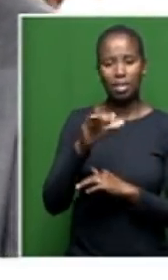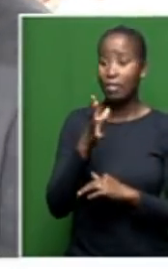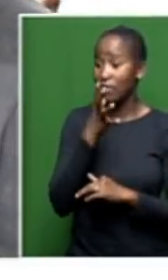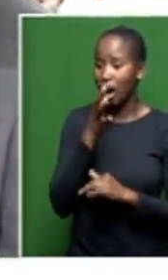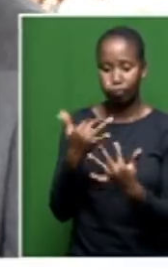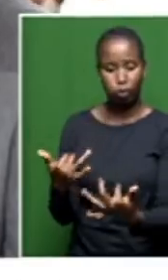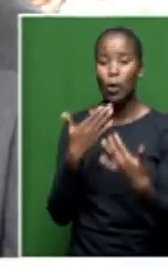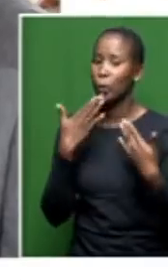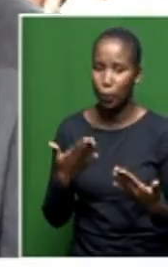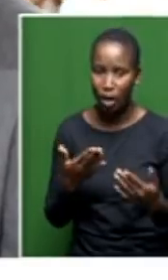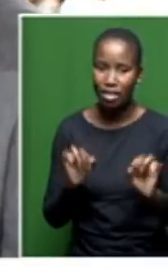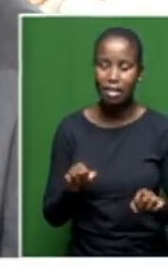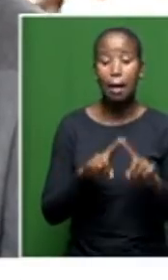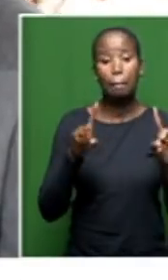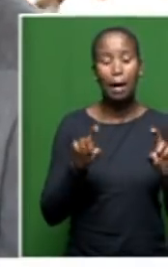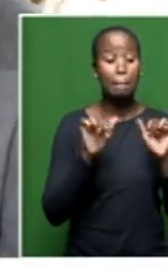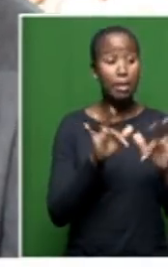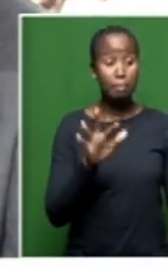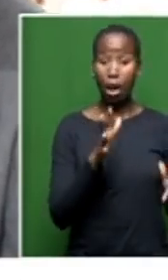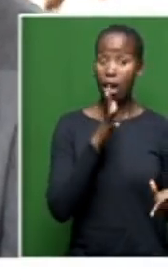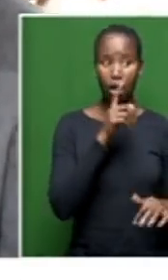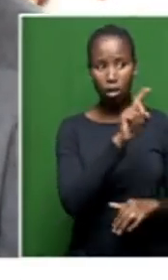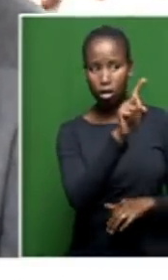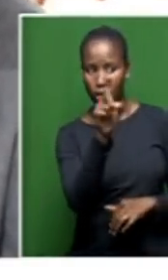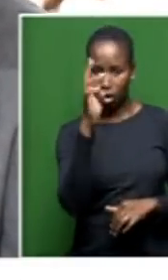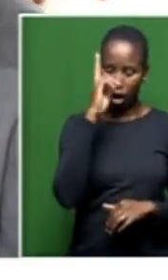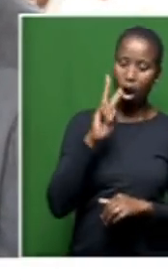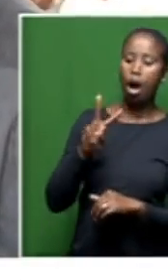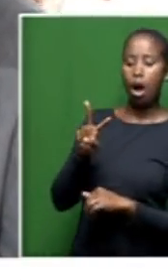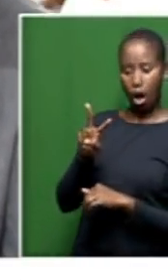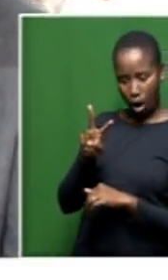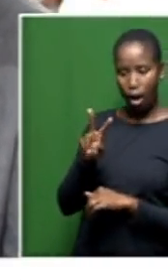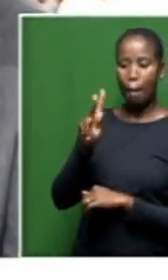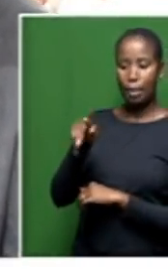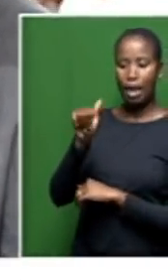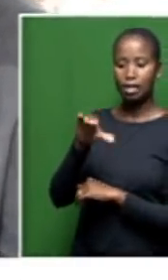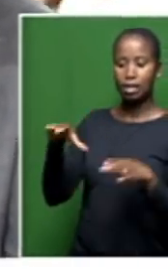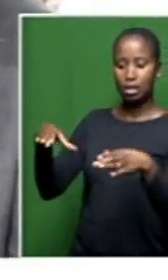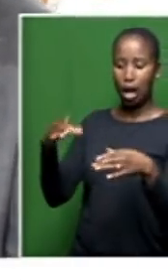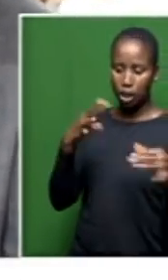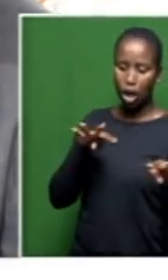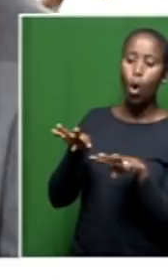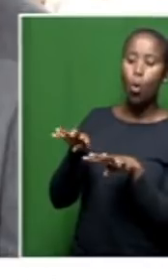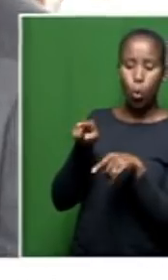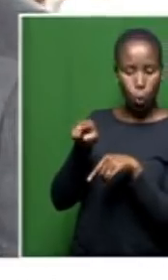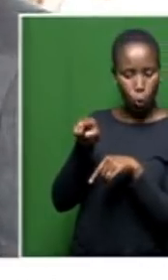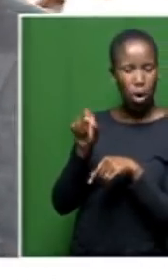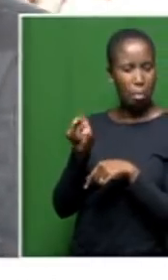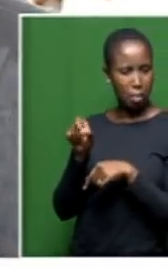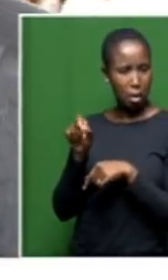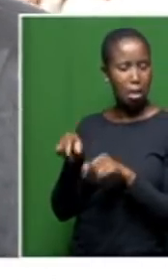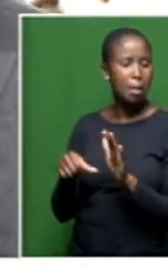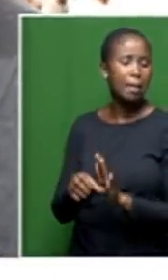of the matter is that many people now realize that the PAC message has been the only true message